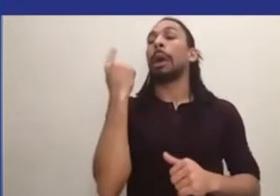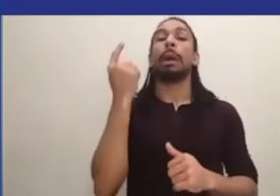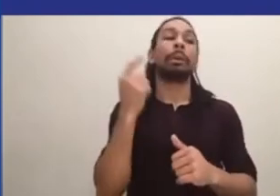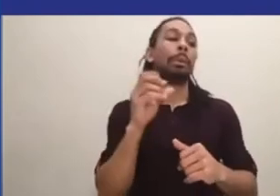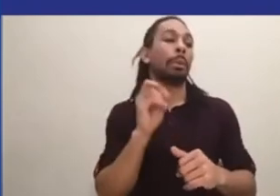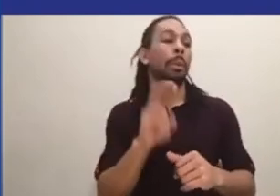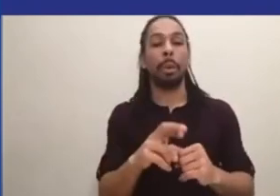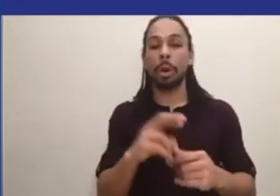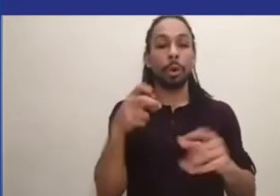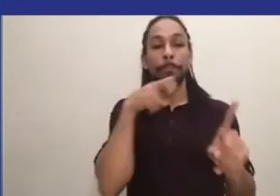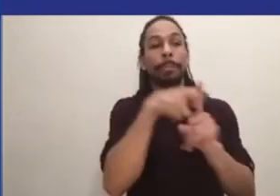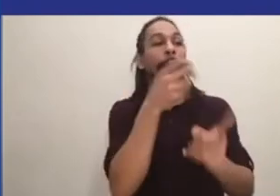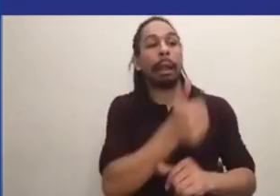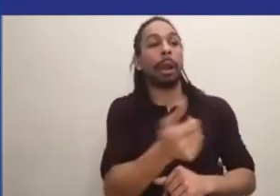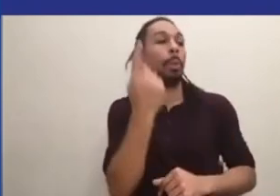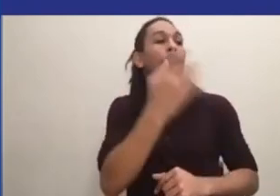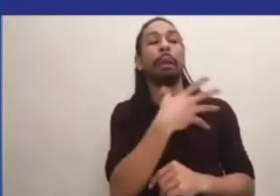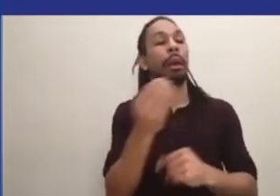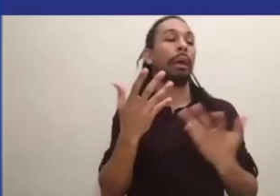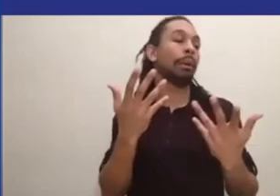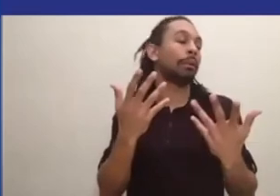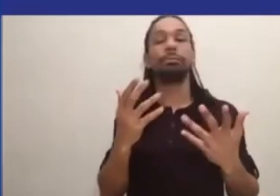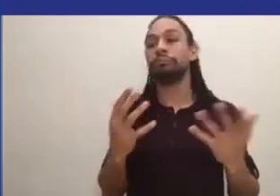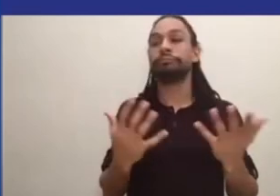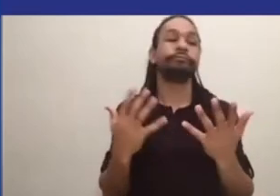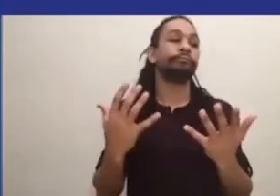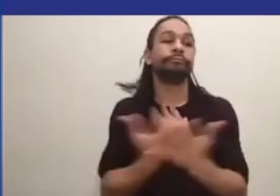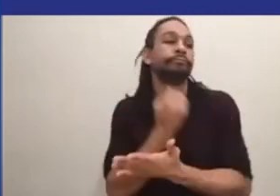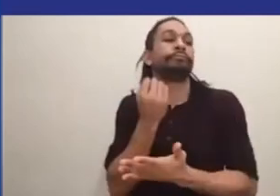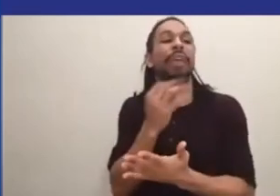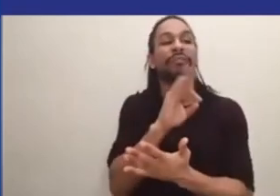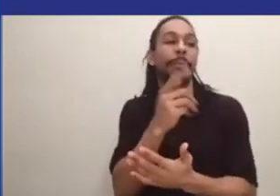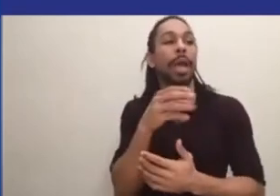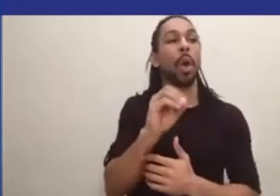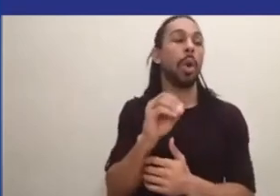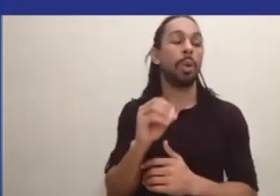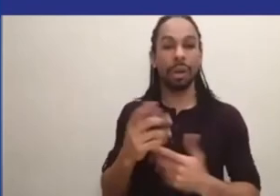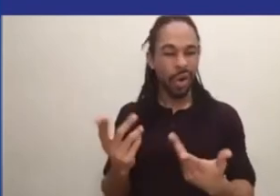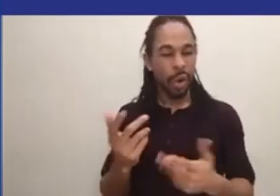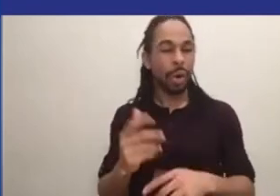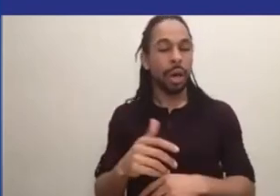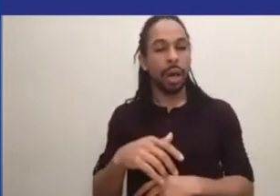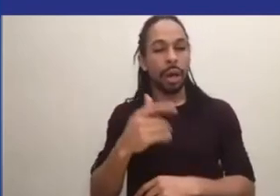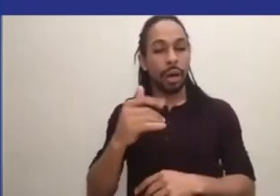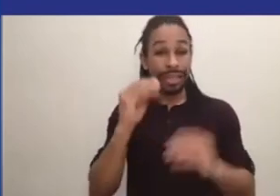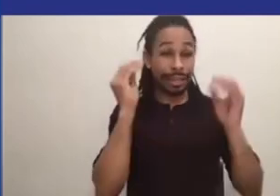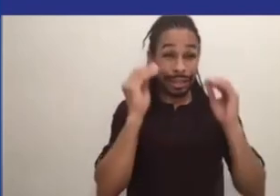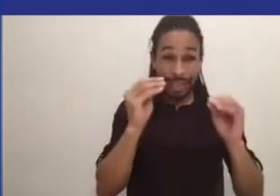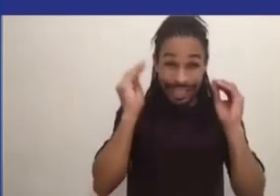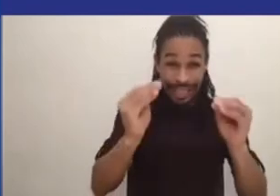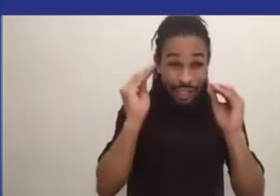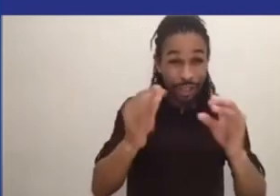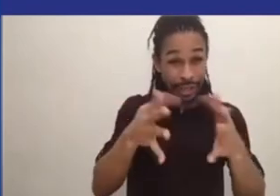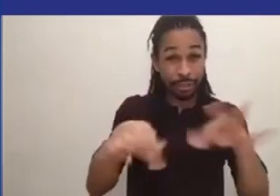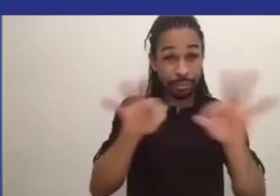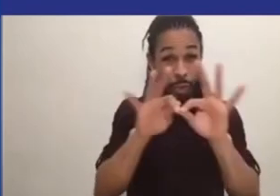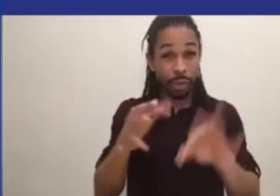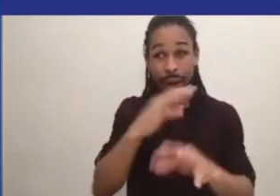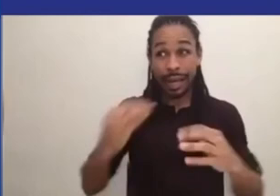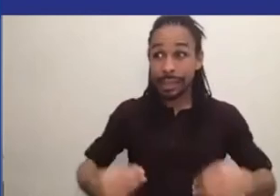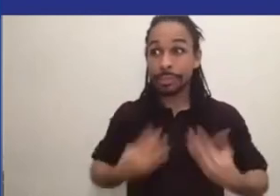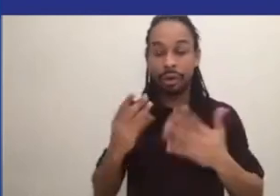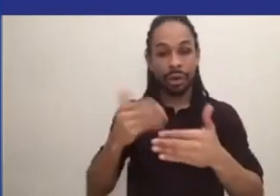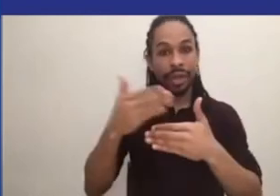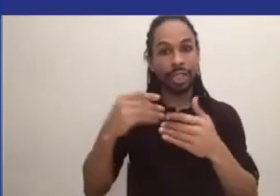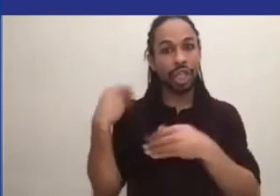is about impacting, inspiring, and encouraging the next generation of artists. You know, JaQuel's here for right now, but I have to make